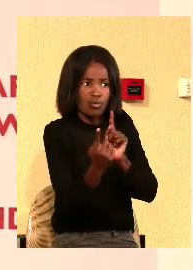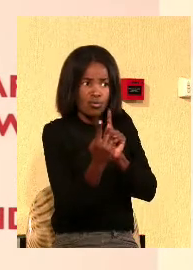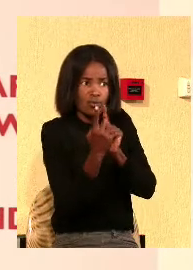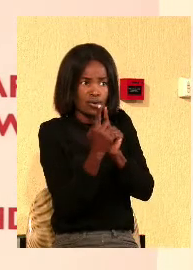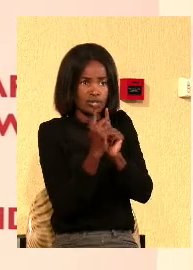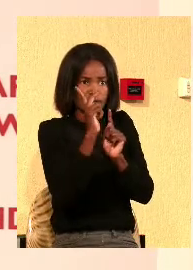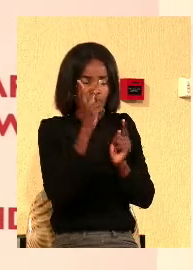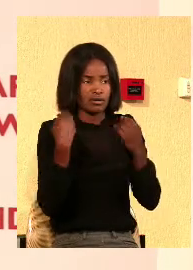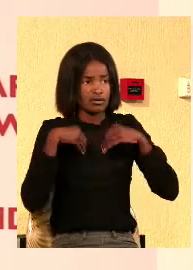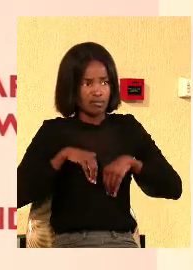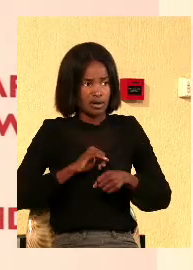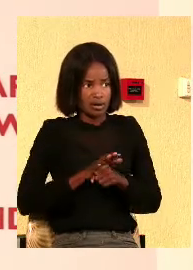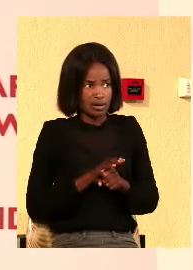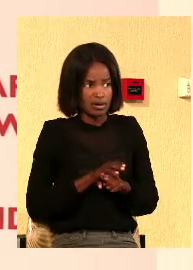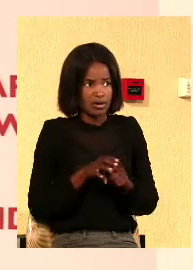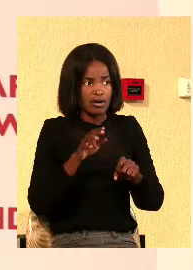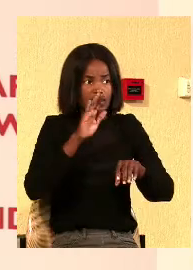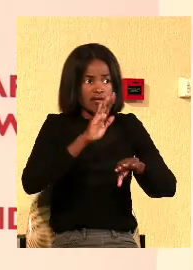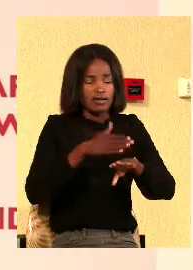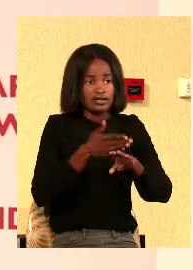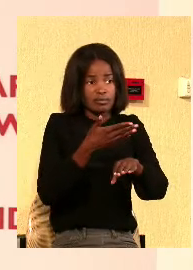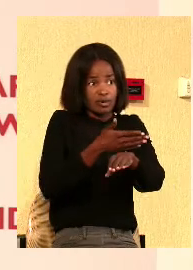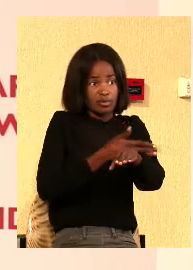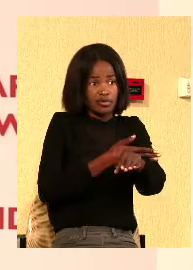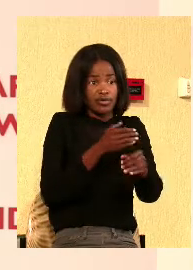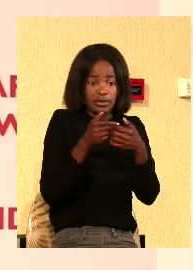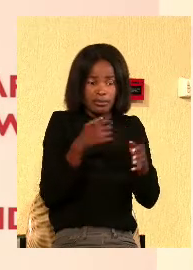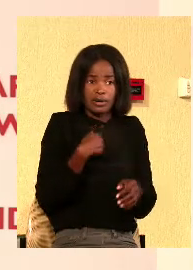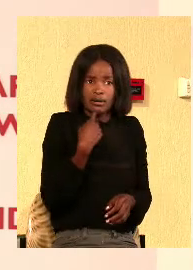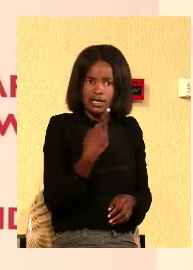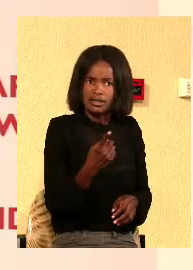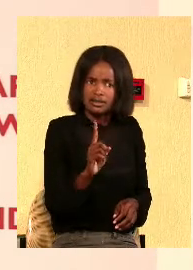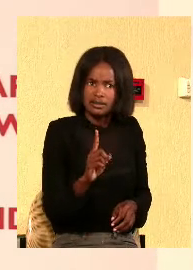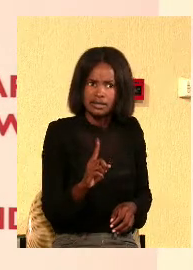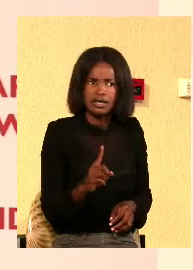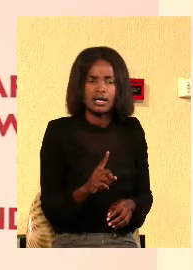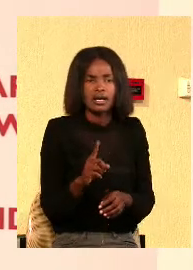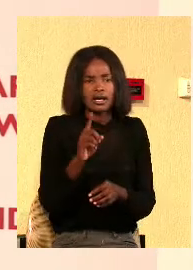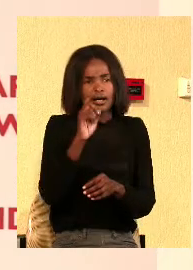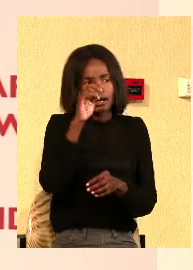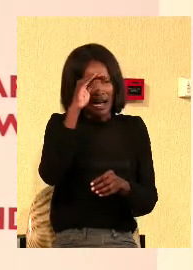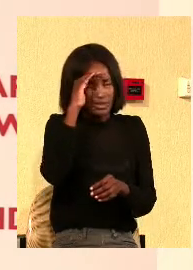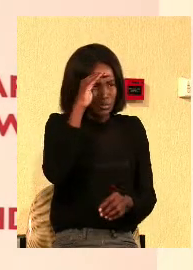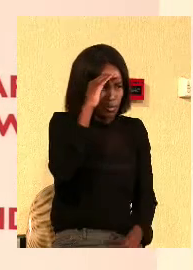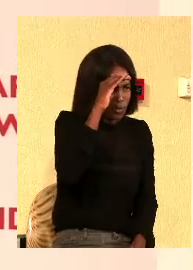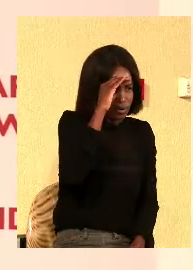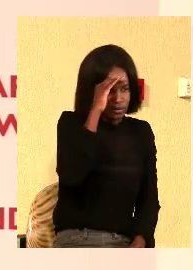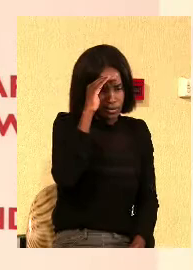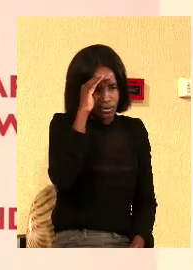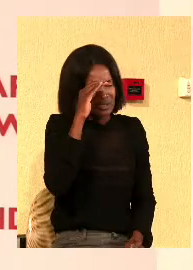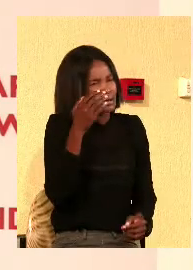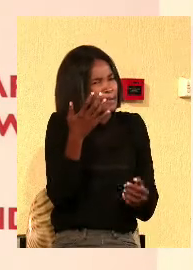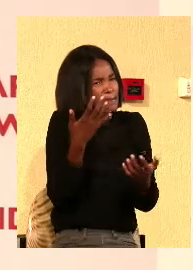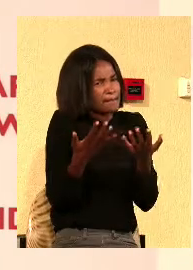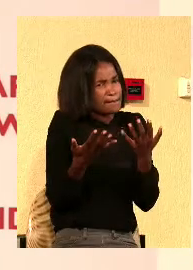like I highlighted in my opening statement, and that the data we get out of that active surveillance will guide